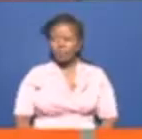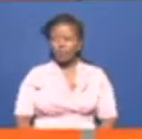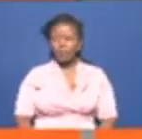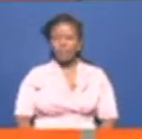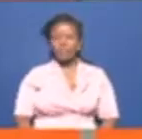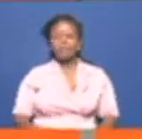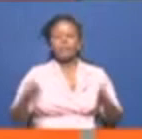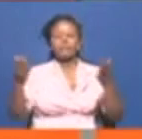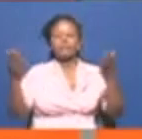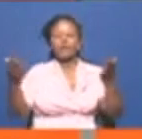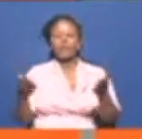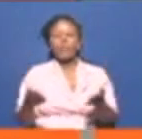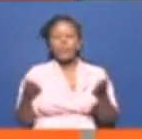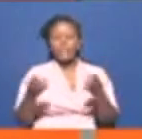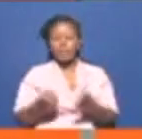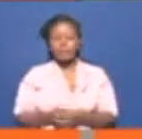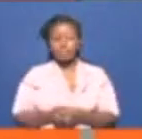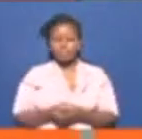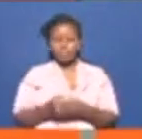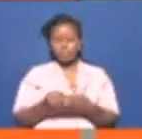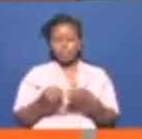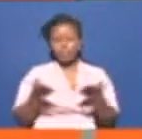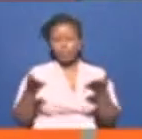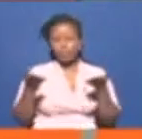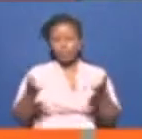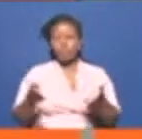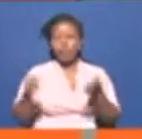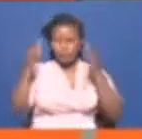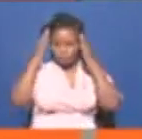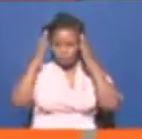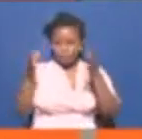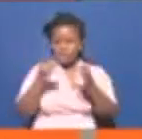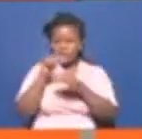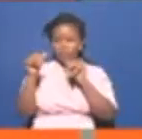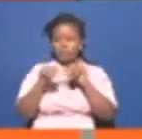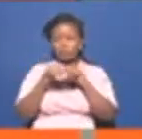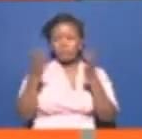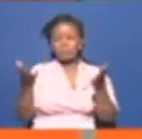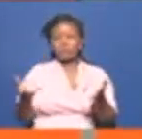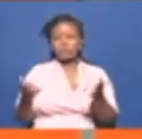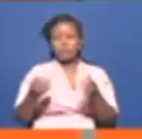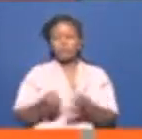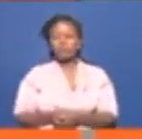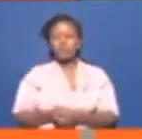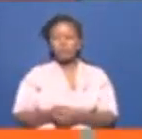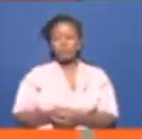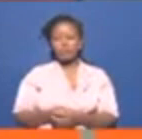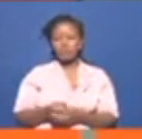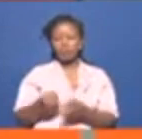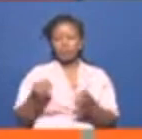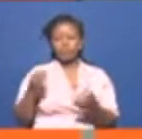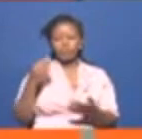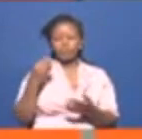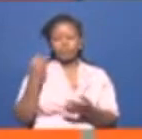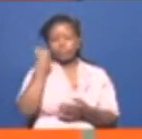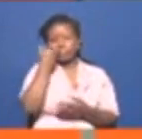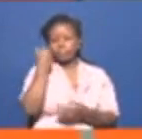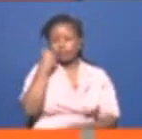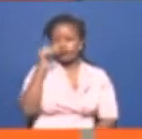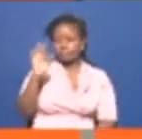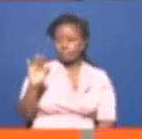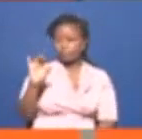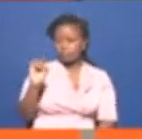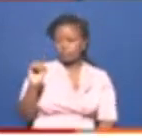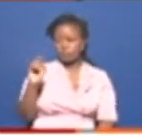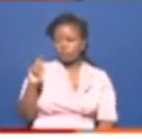Welcome back. This is a News Check, and we are looking at matters obstetric fistula. Wow. Over